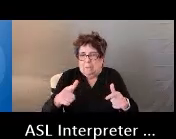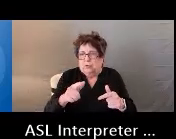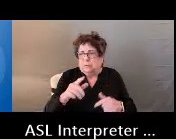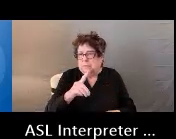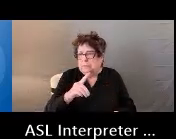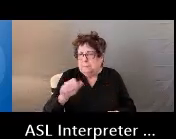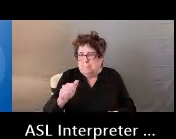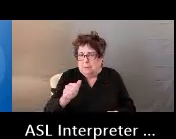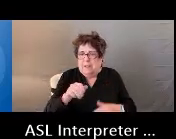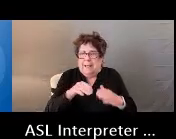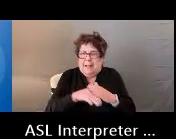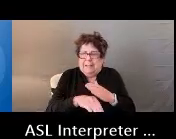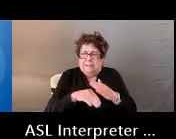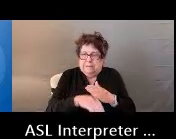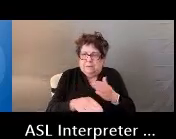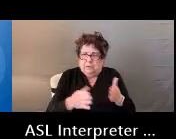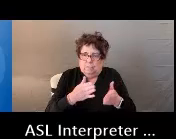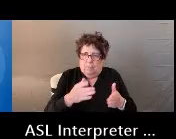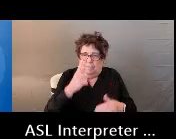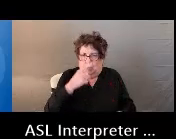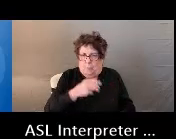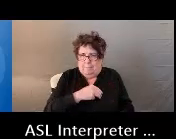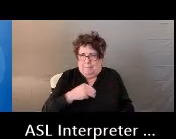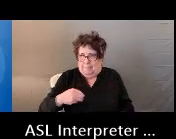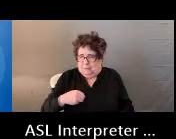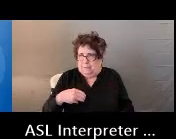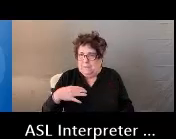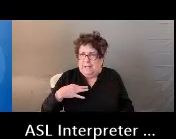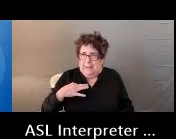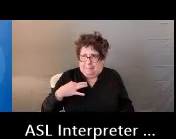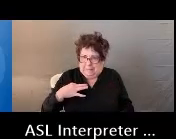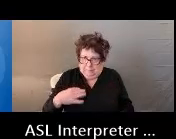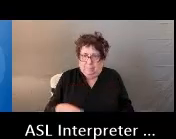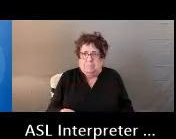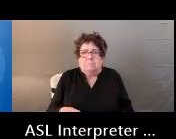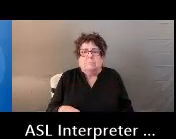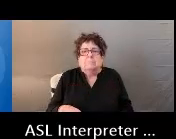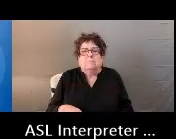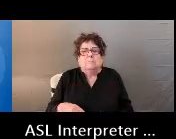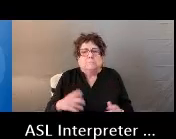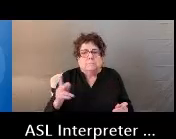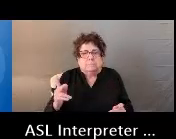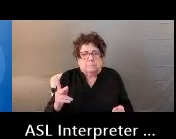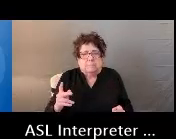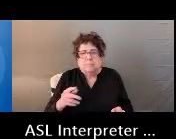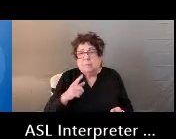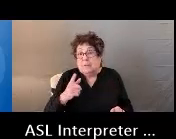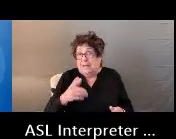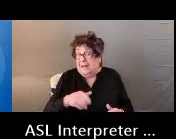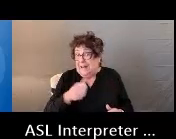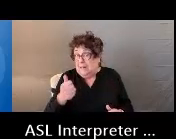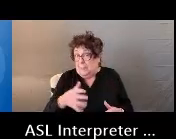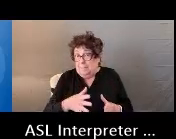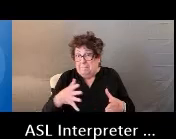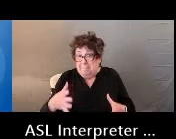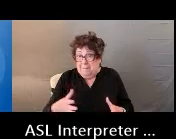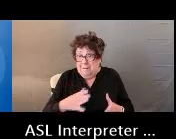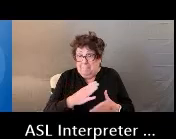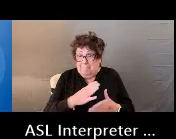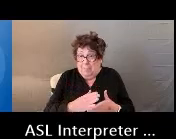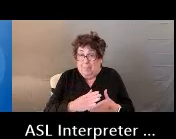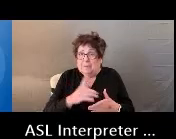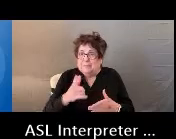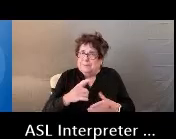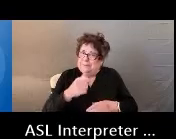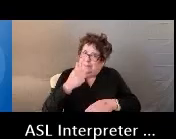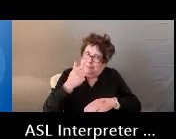members and applicants. Then another big component on the plan is the implementation aspect,